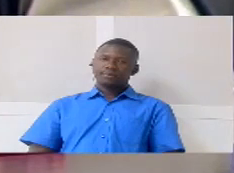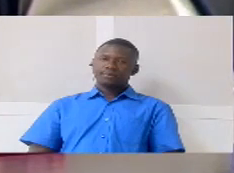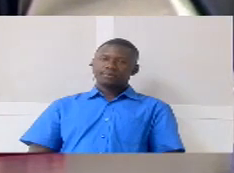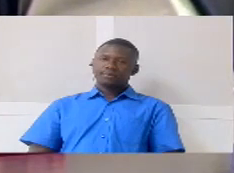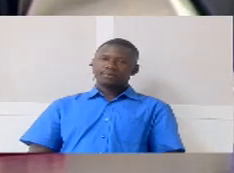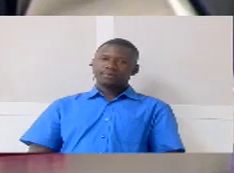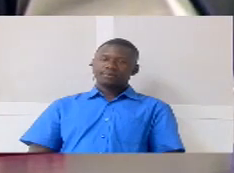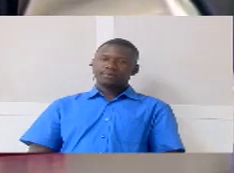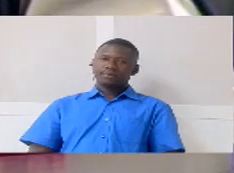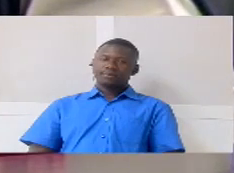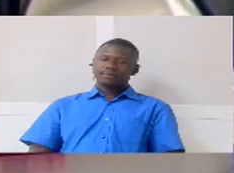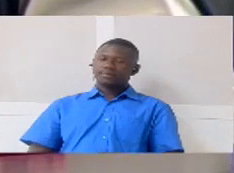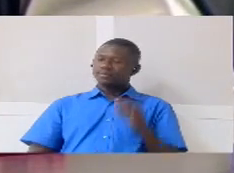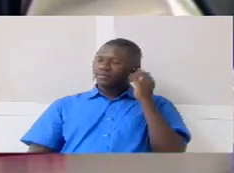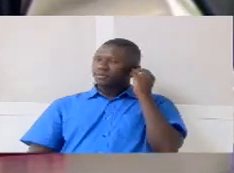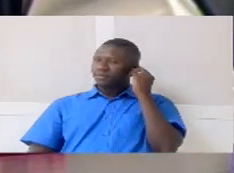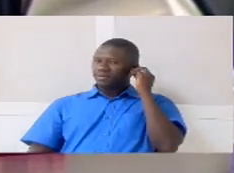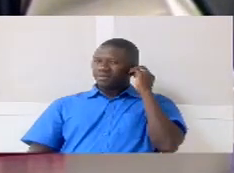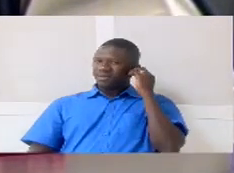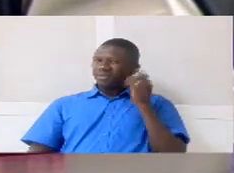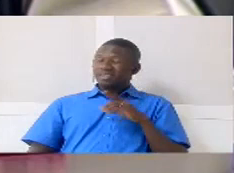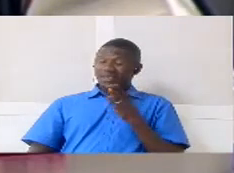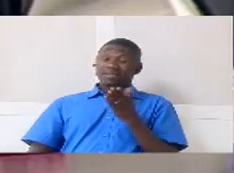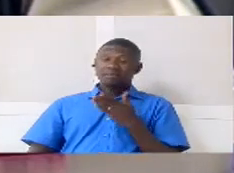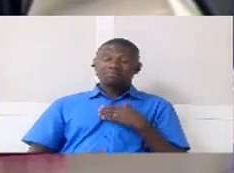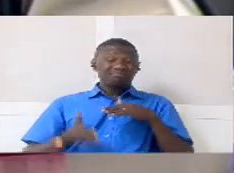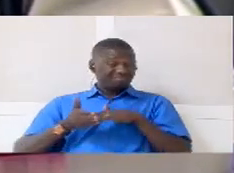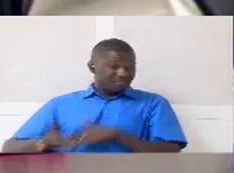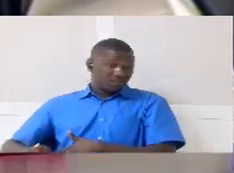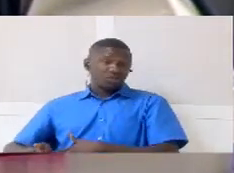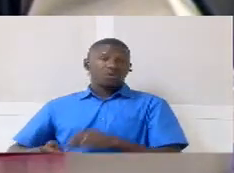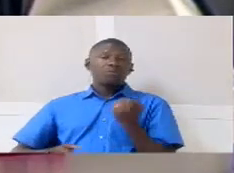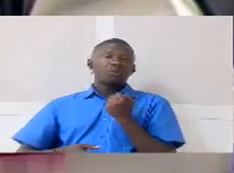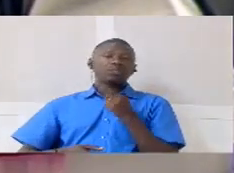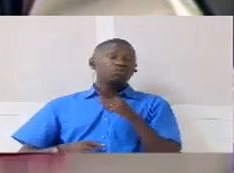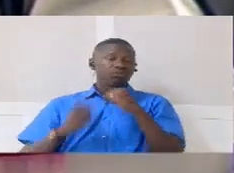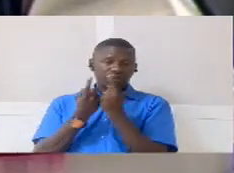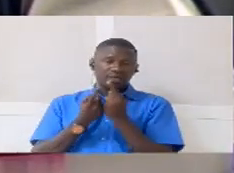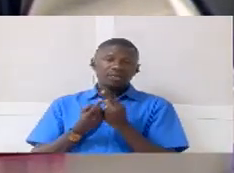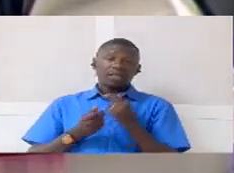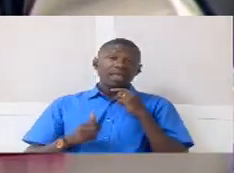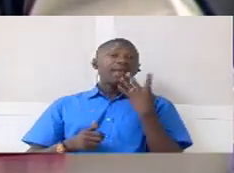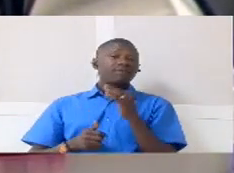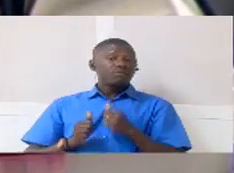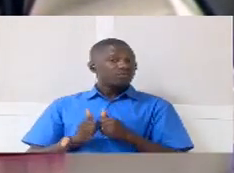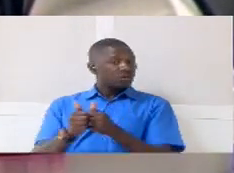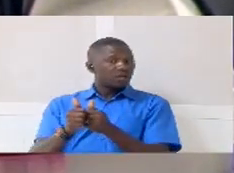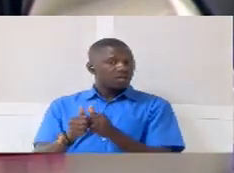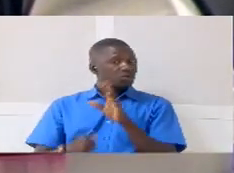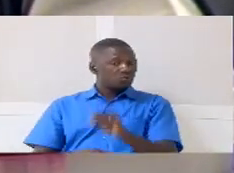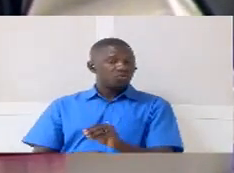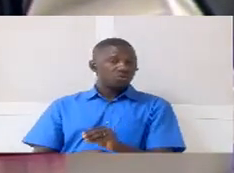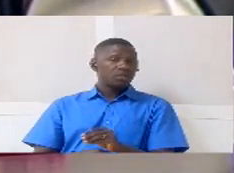yela masibola bina lawan na gero. It's pressure because this is something that if you follow and do it, it will lead to your calamity,